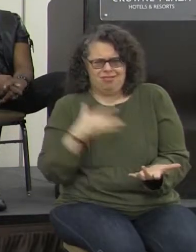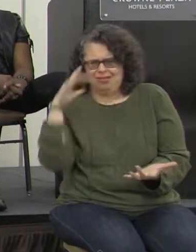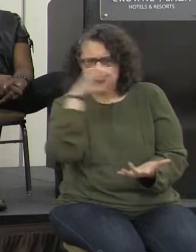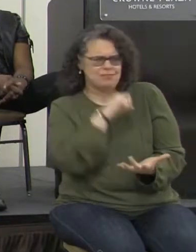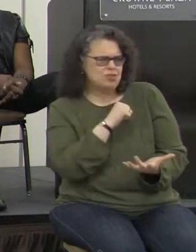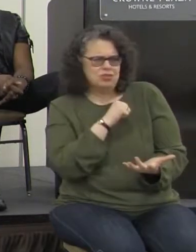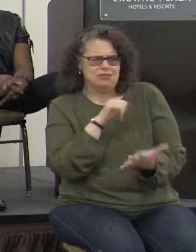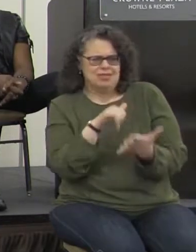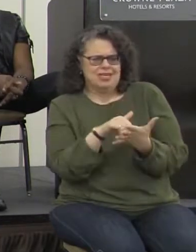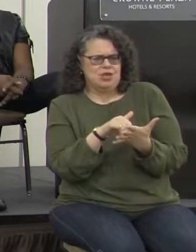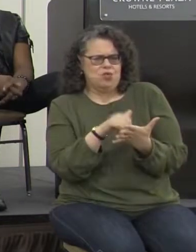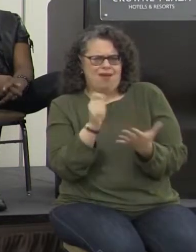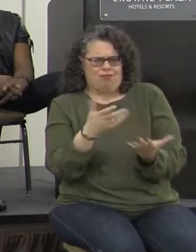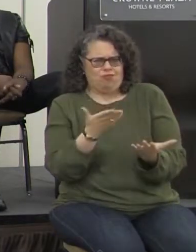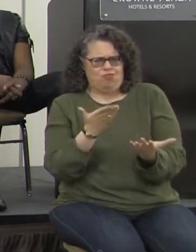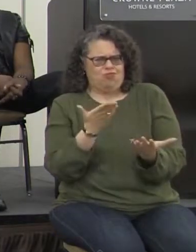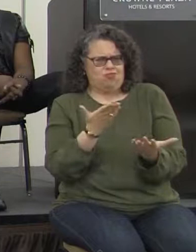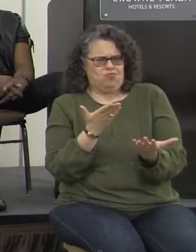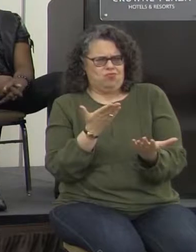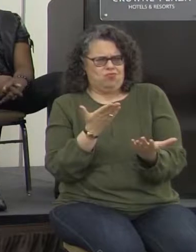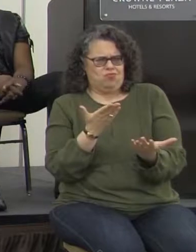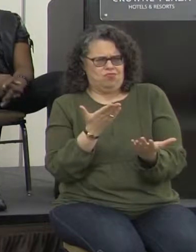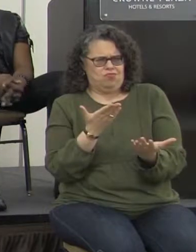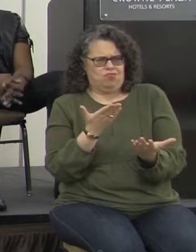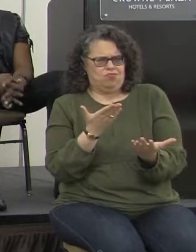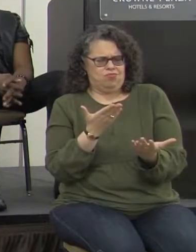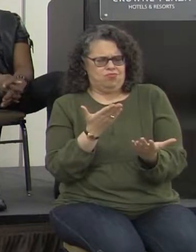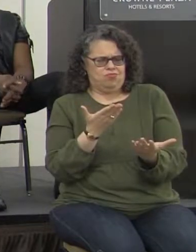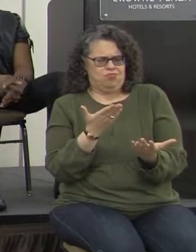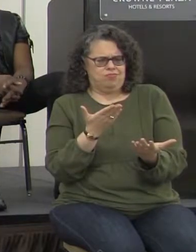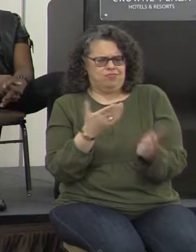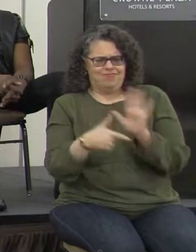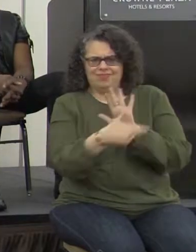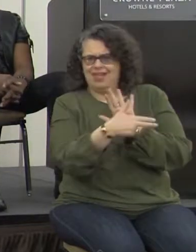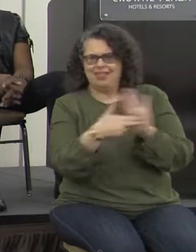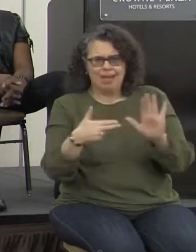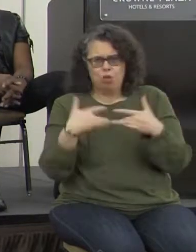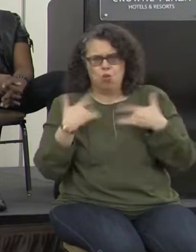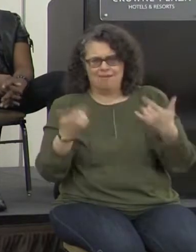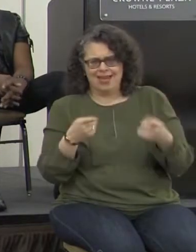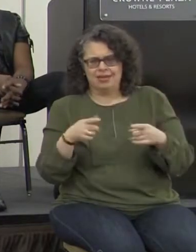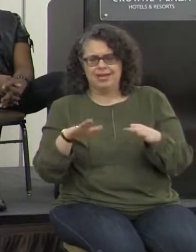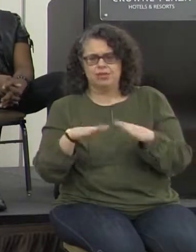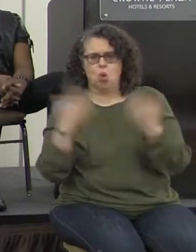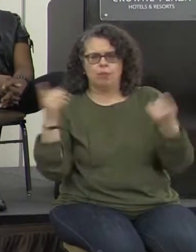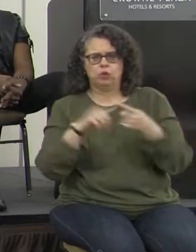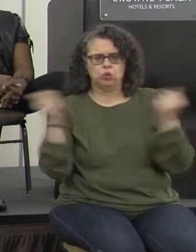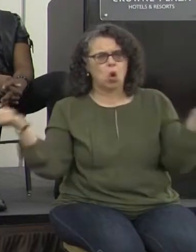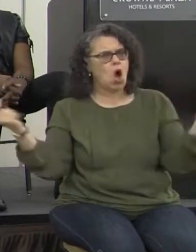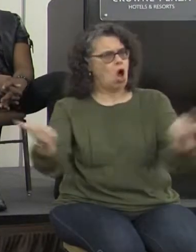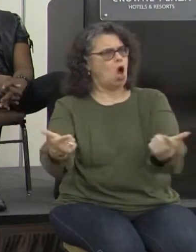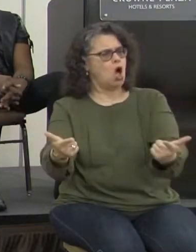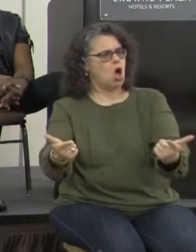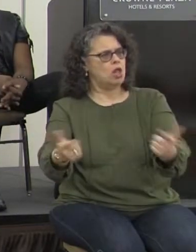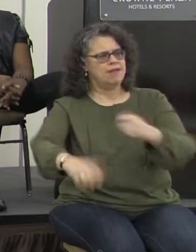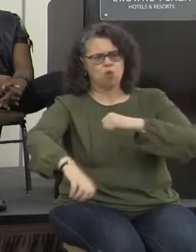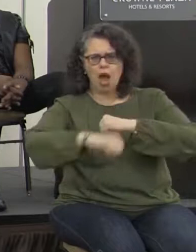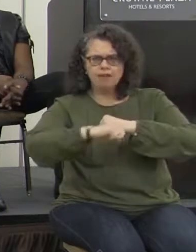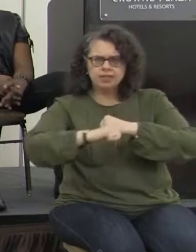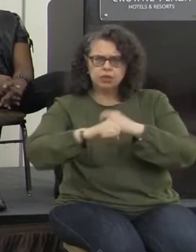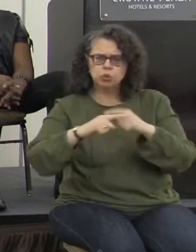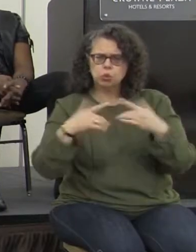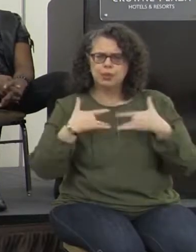would have to validate an event by saying open to all. If you're putting it out there in space or, to advertise for an